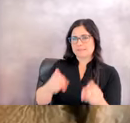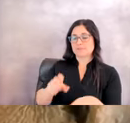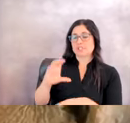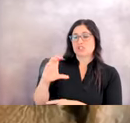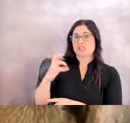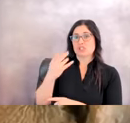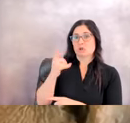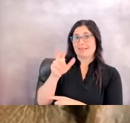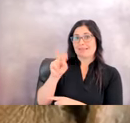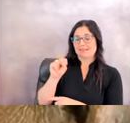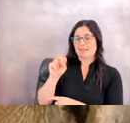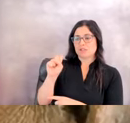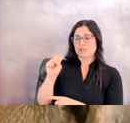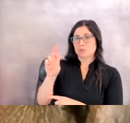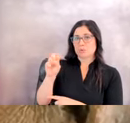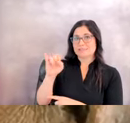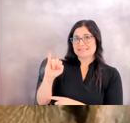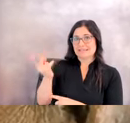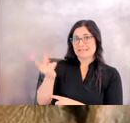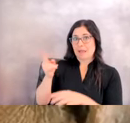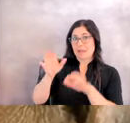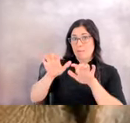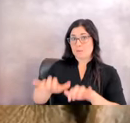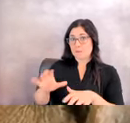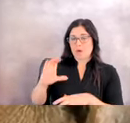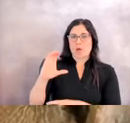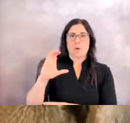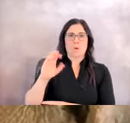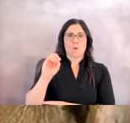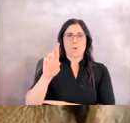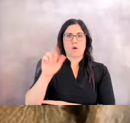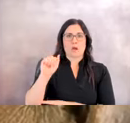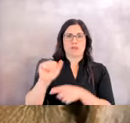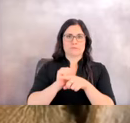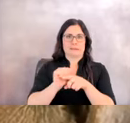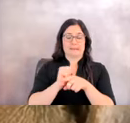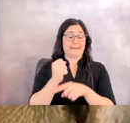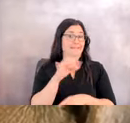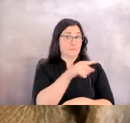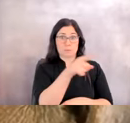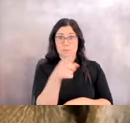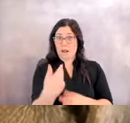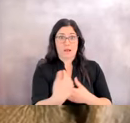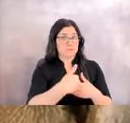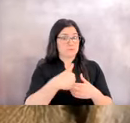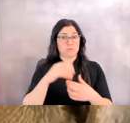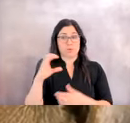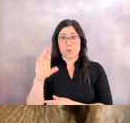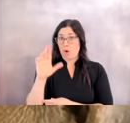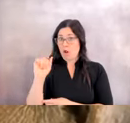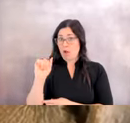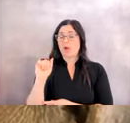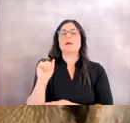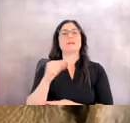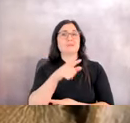and Susie posted information for CORA training also. If you have not been through CORA training and you don't